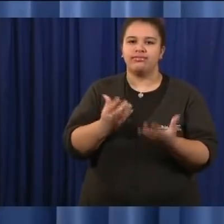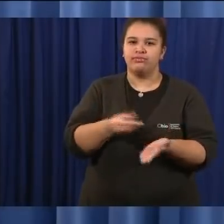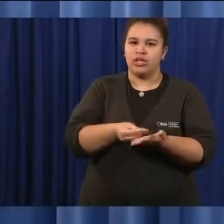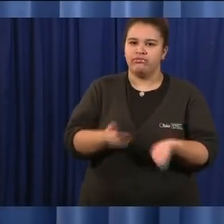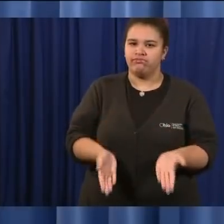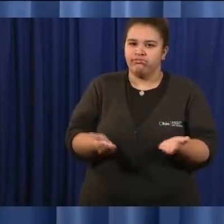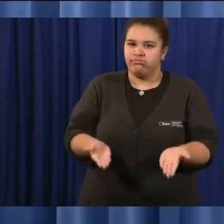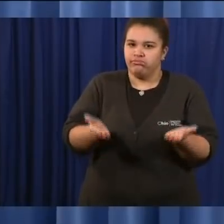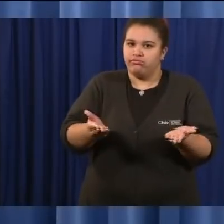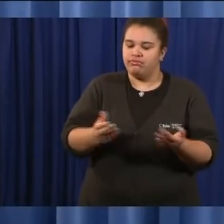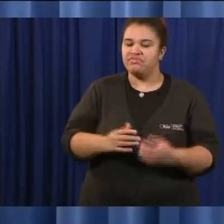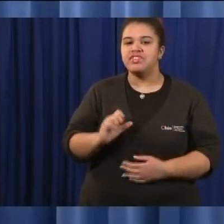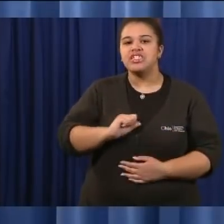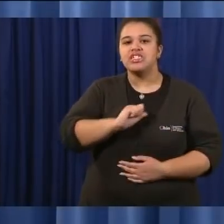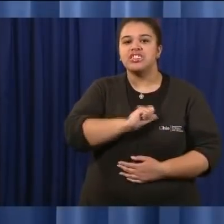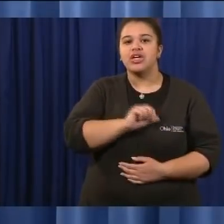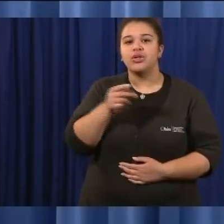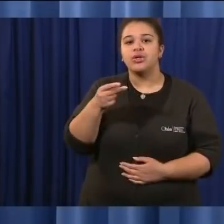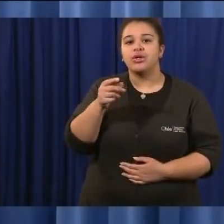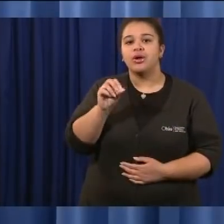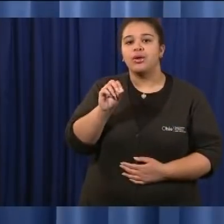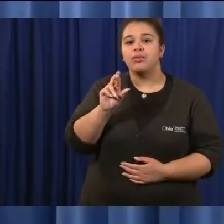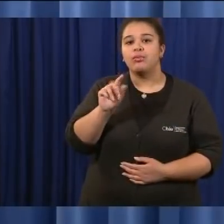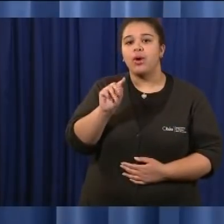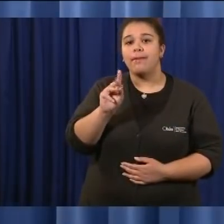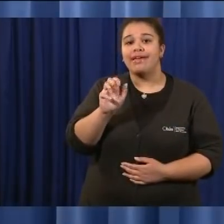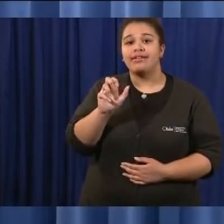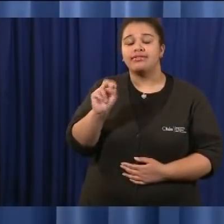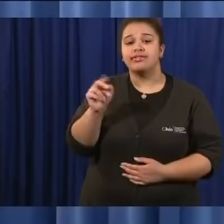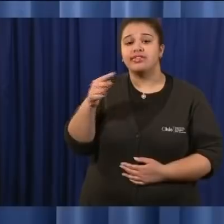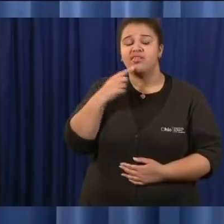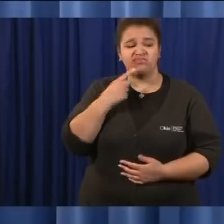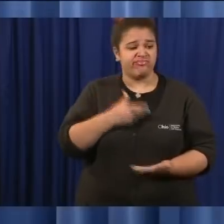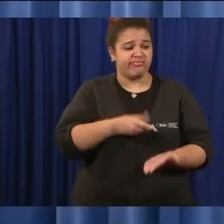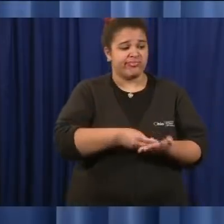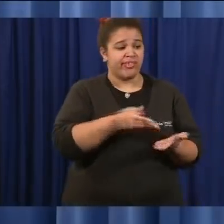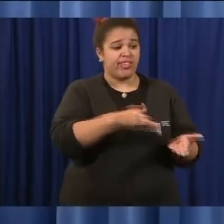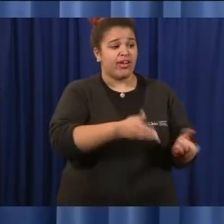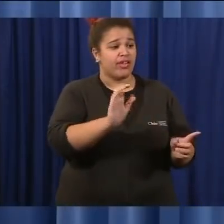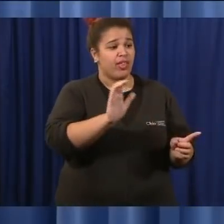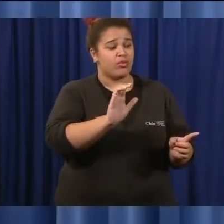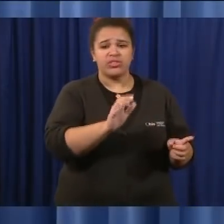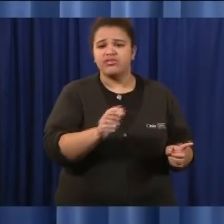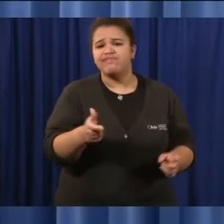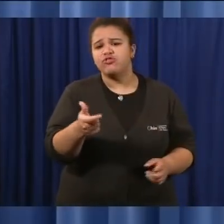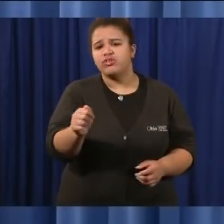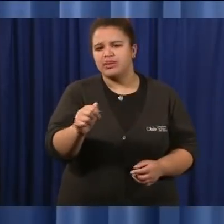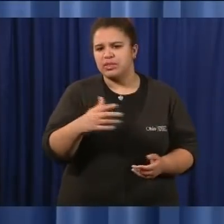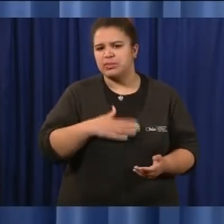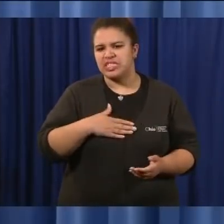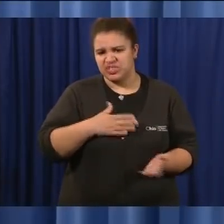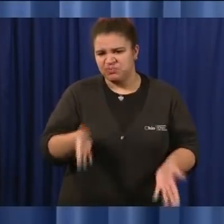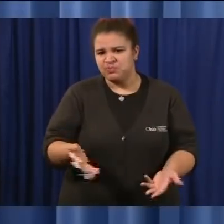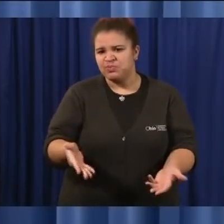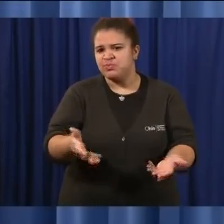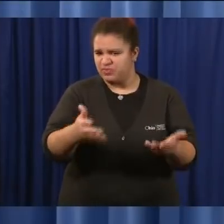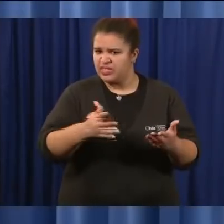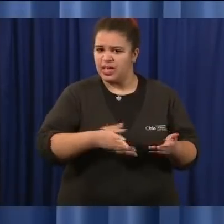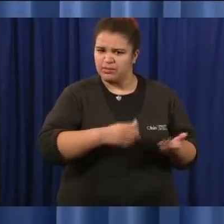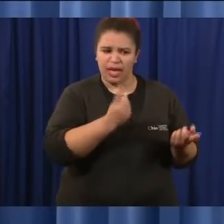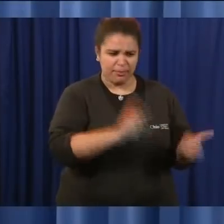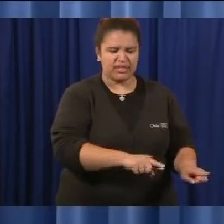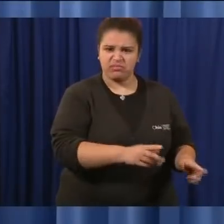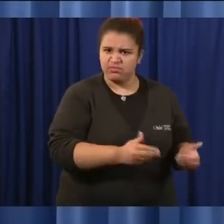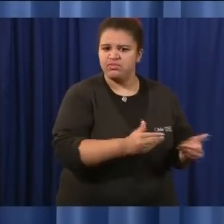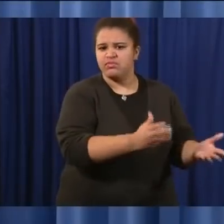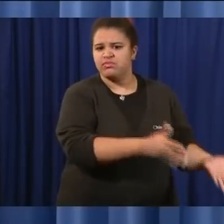Senator Portman said this week that the money is sitting in Columbus and is calling on the General Assembly to act quickly. Have you spoken with the Senate President or